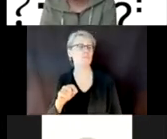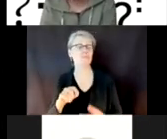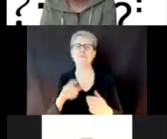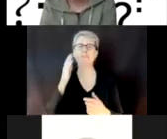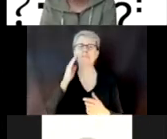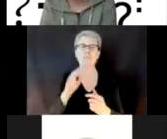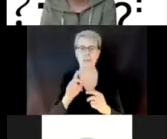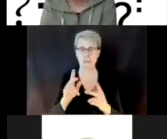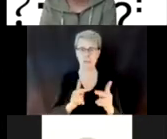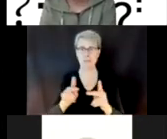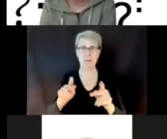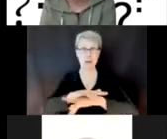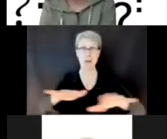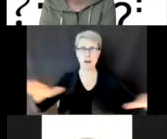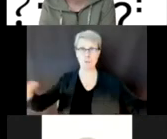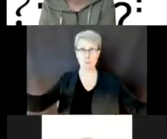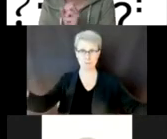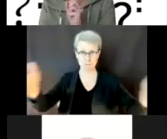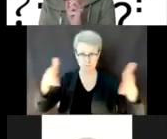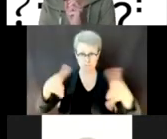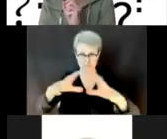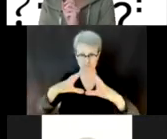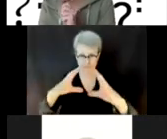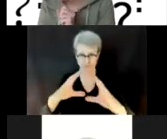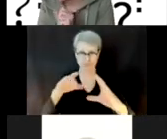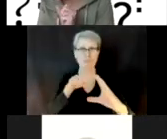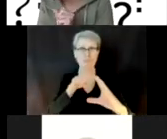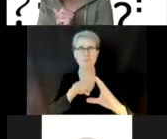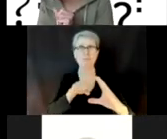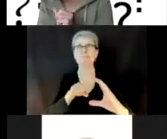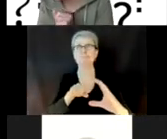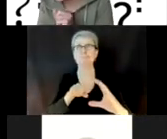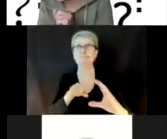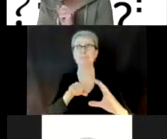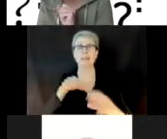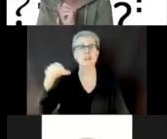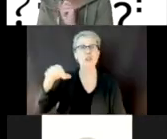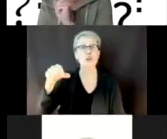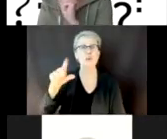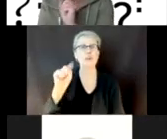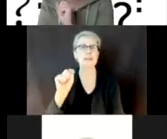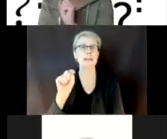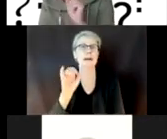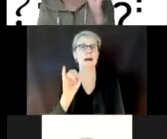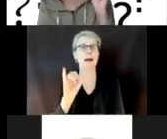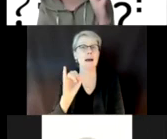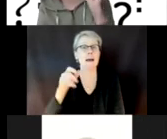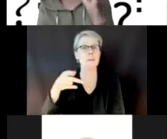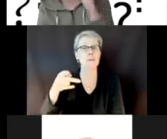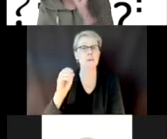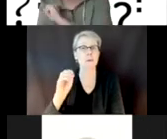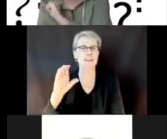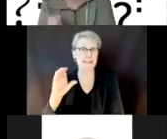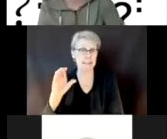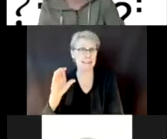that they're made up of specifically, and I'm going to probably QTBI POC, so queer,